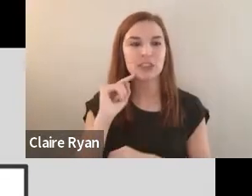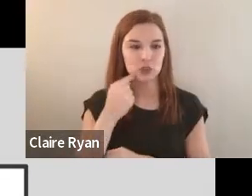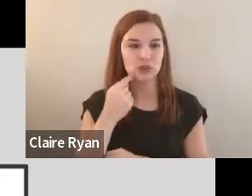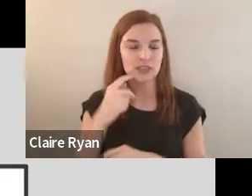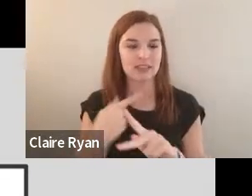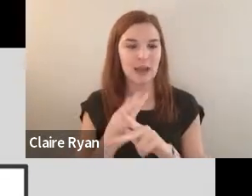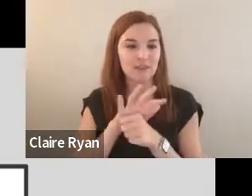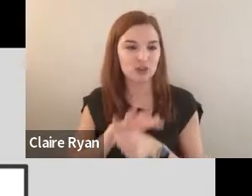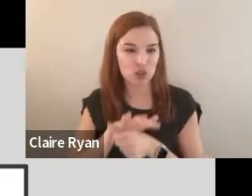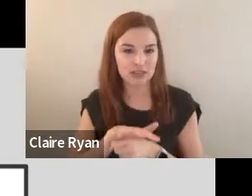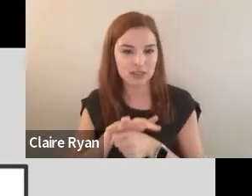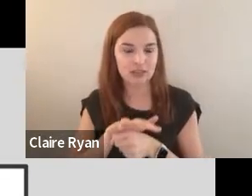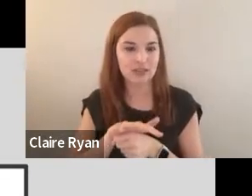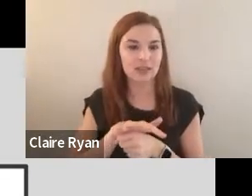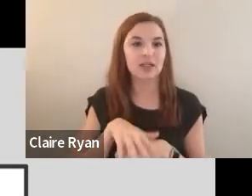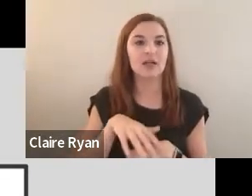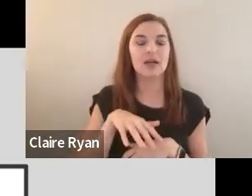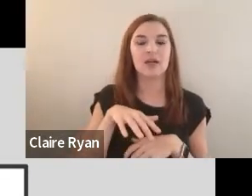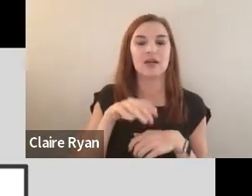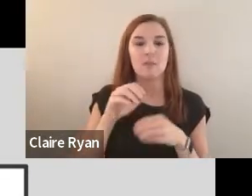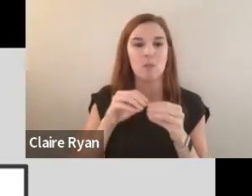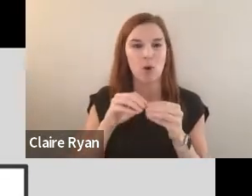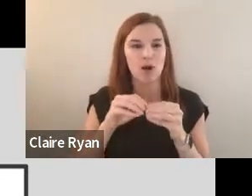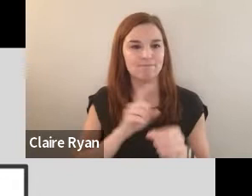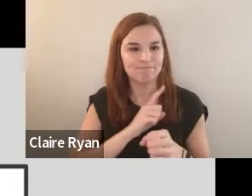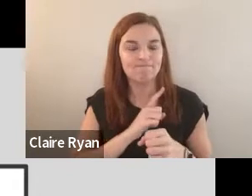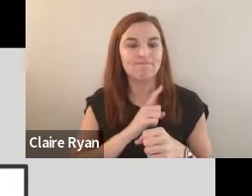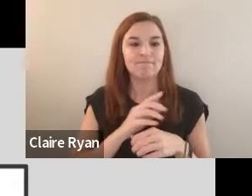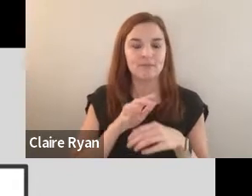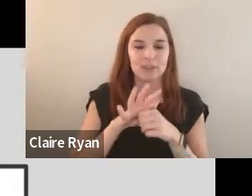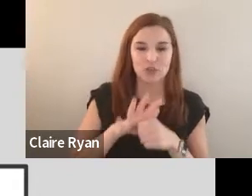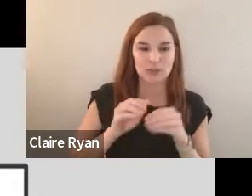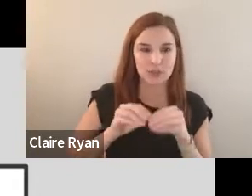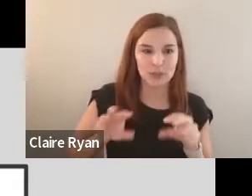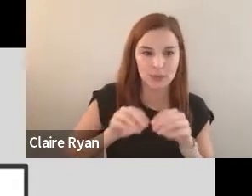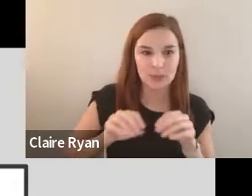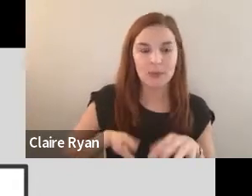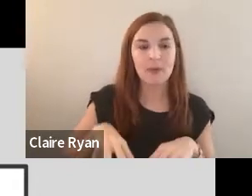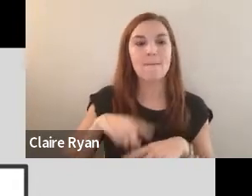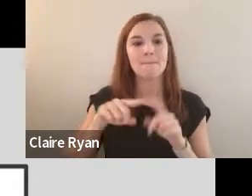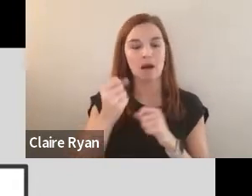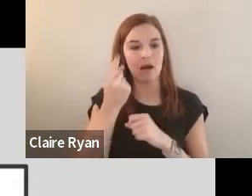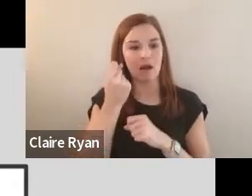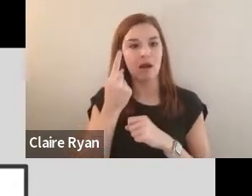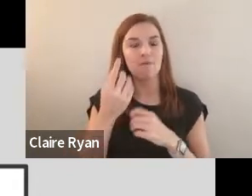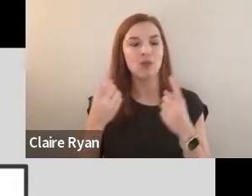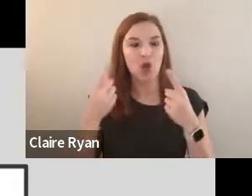stress is called tolerable stress. And this is the type of stress where it's more